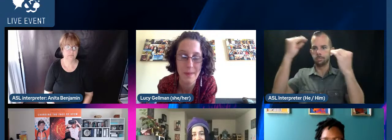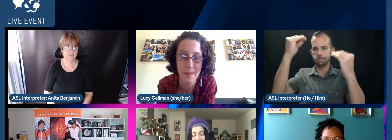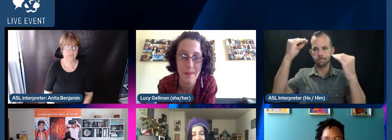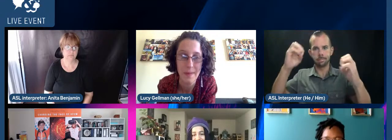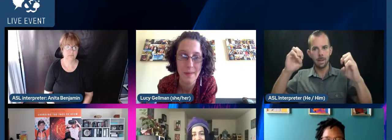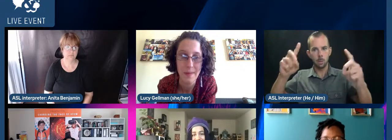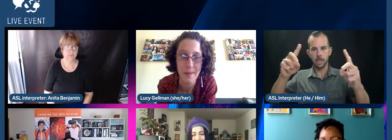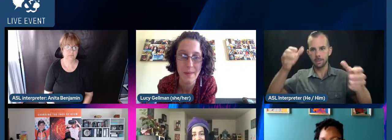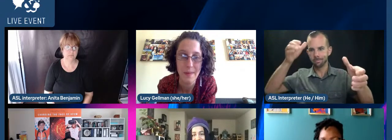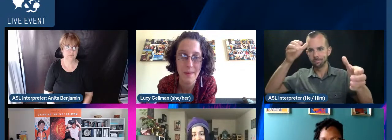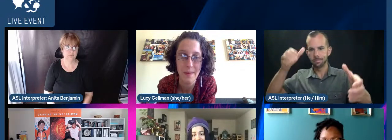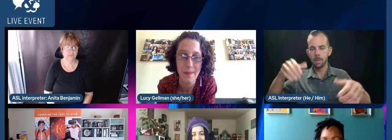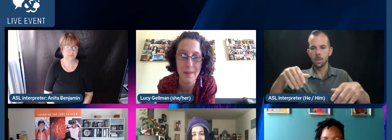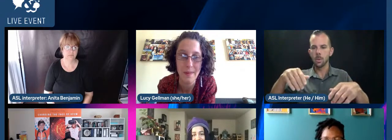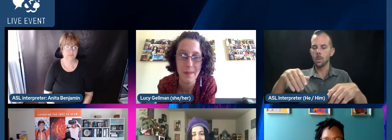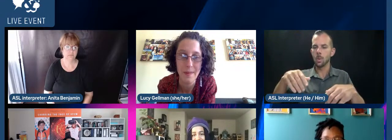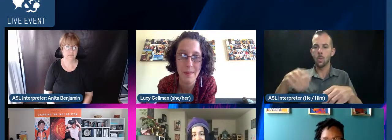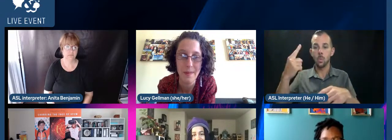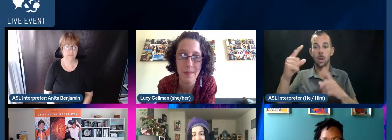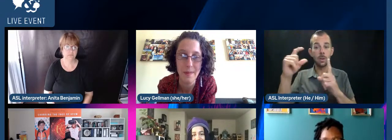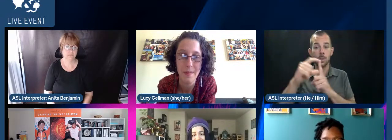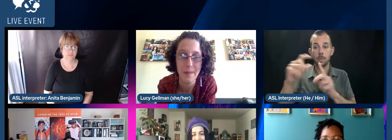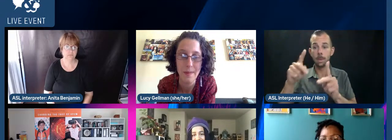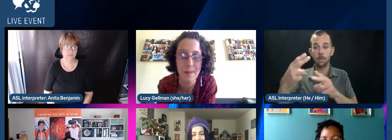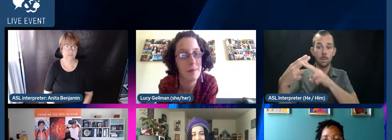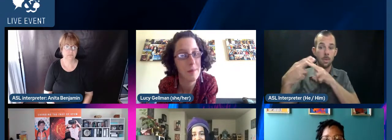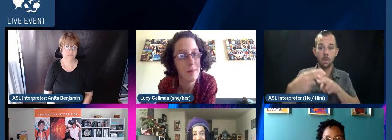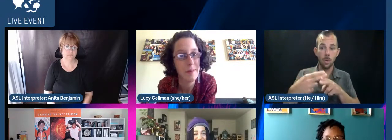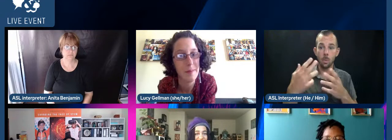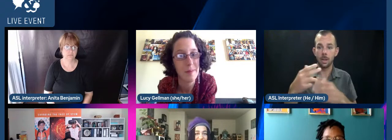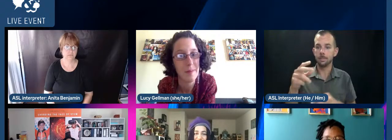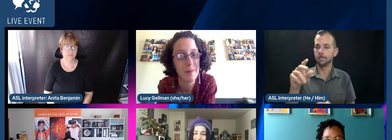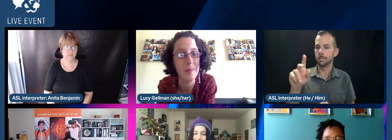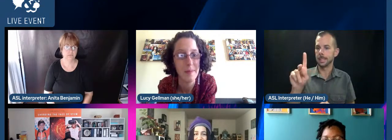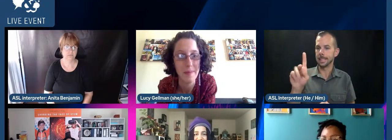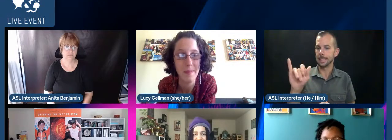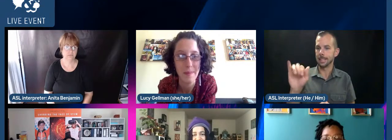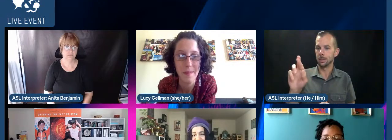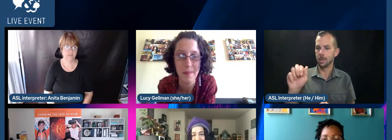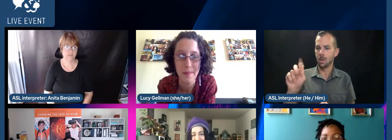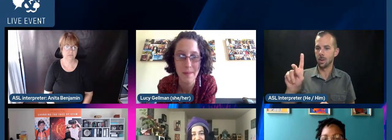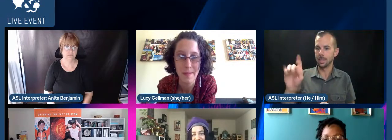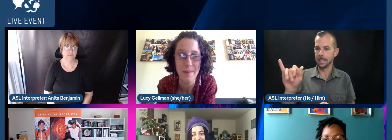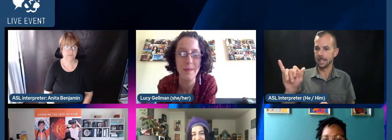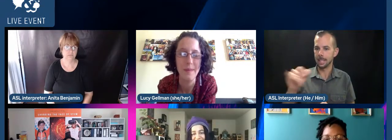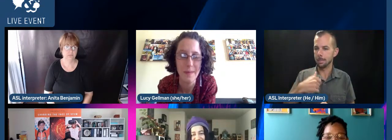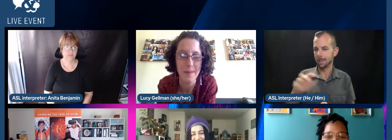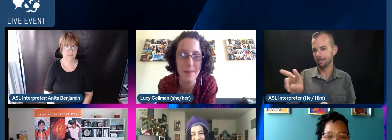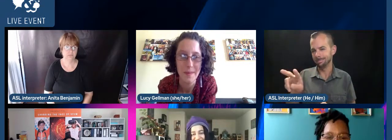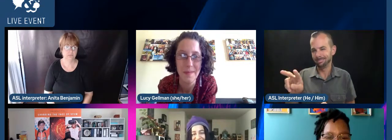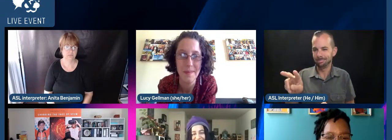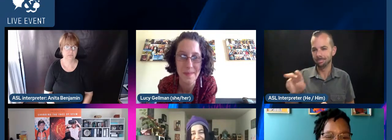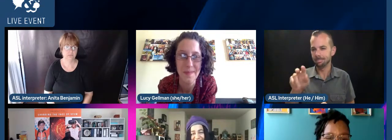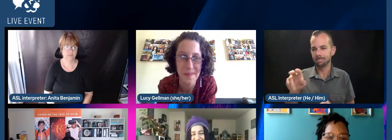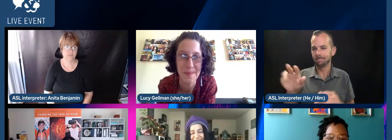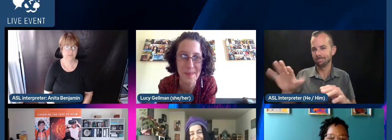me that I think is actually a pretty corny term is the kyriarchy. I think supremacy culture is much better way to say it.